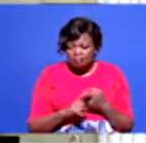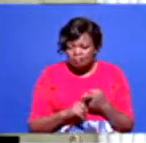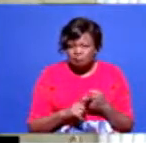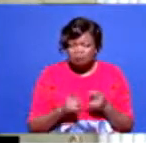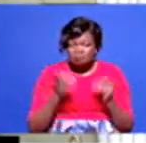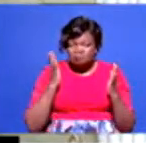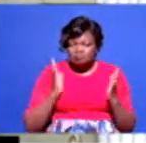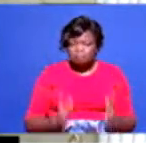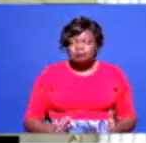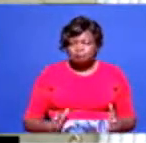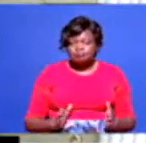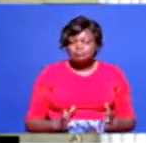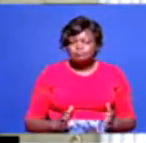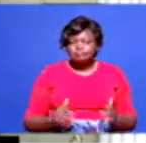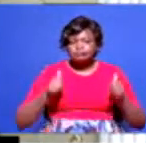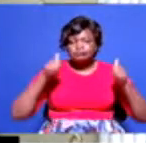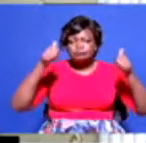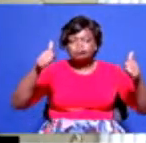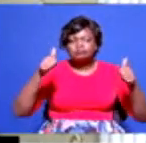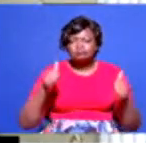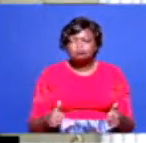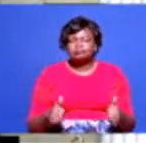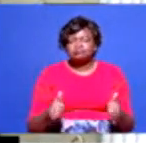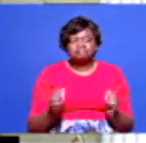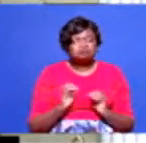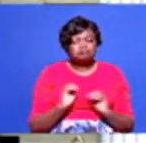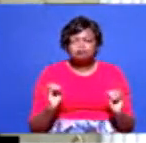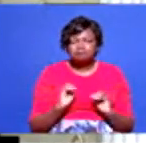personal aggrandizement, and that